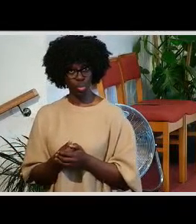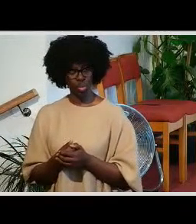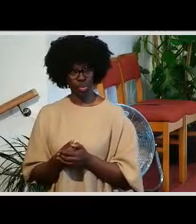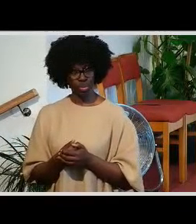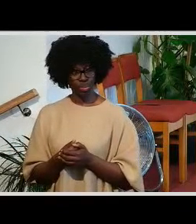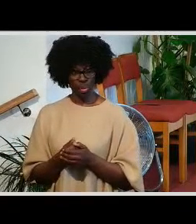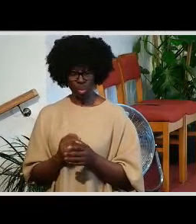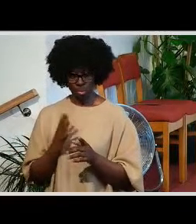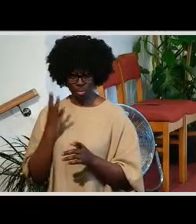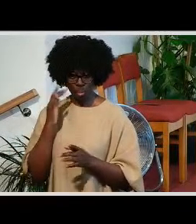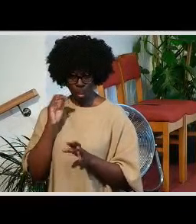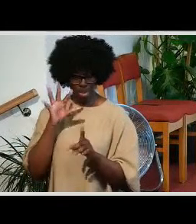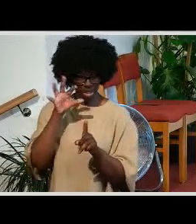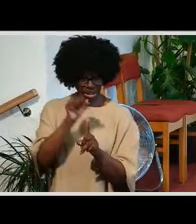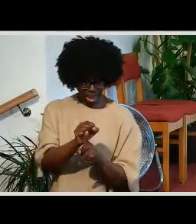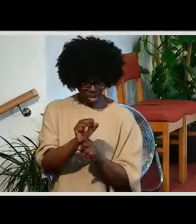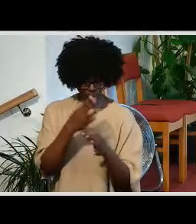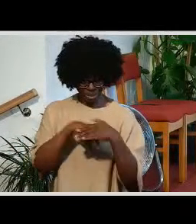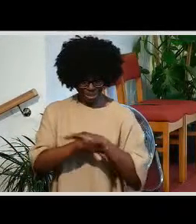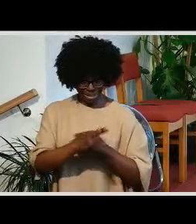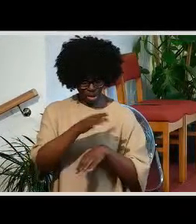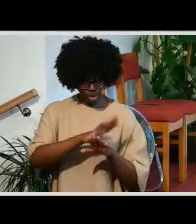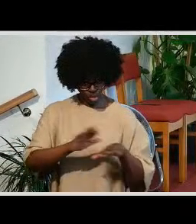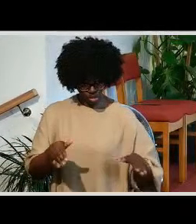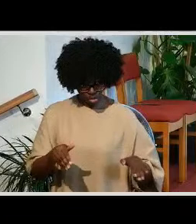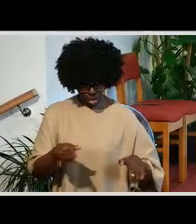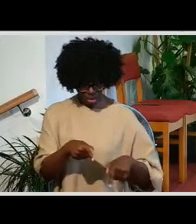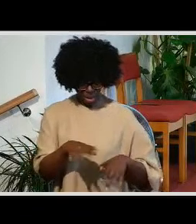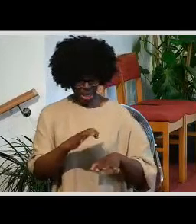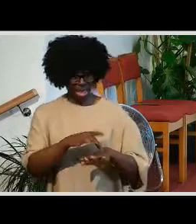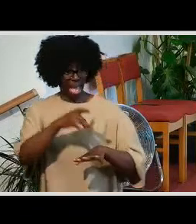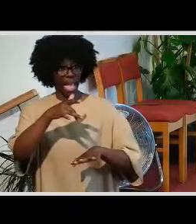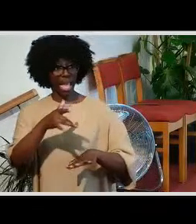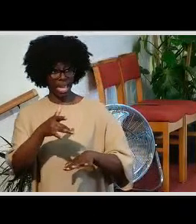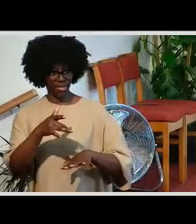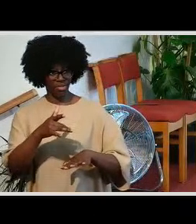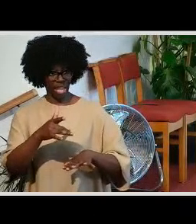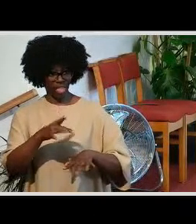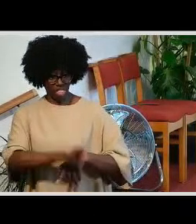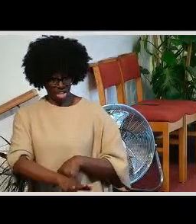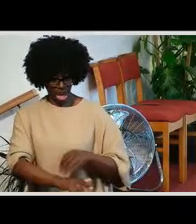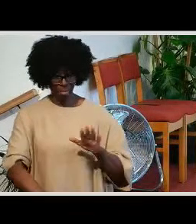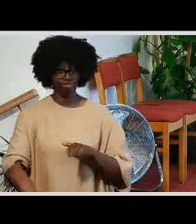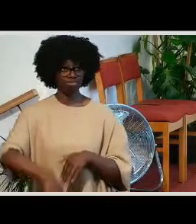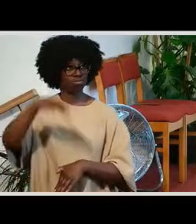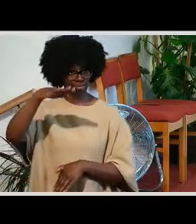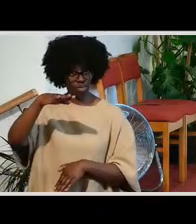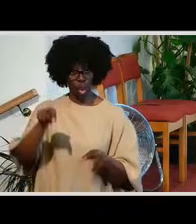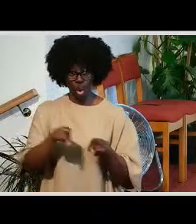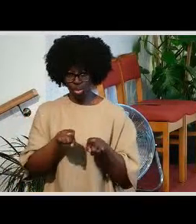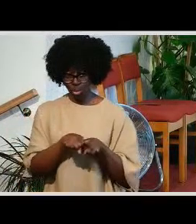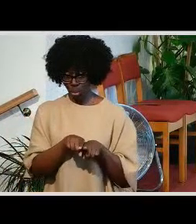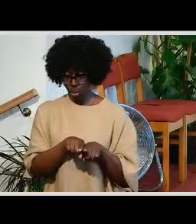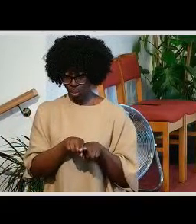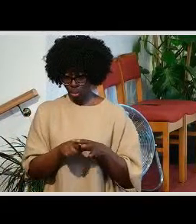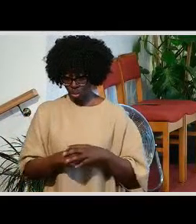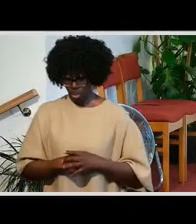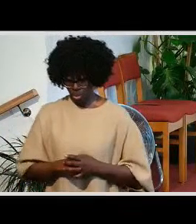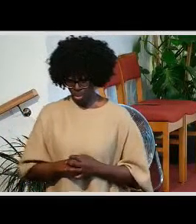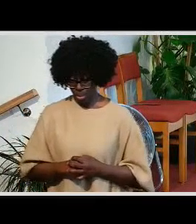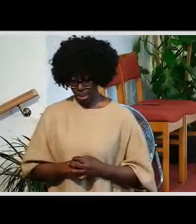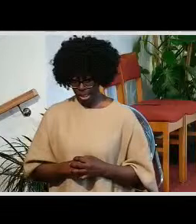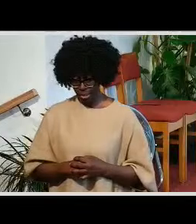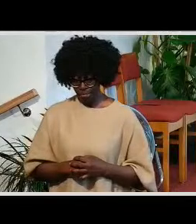children, but can affect you into adulthood and certainly affect